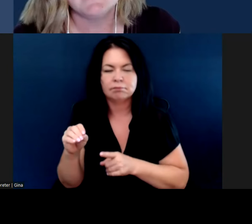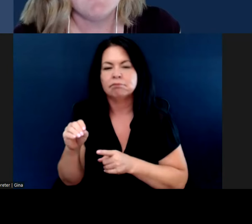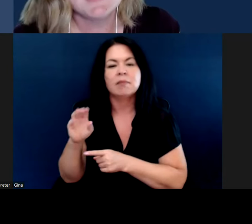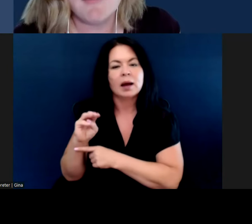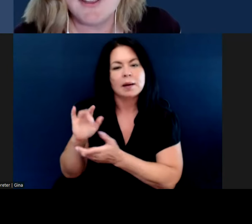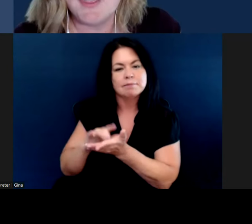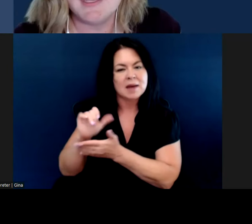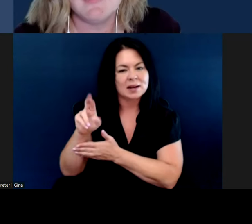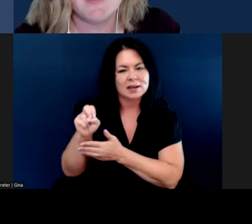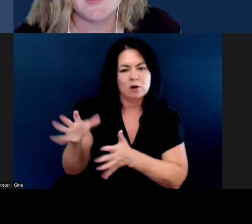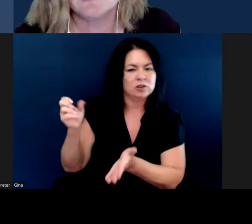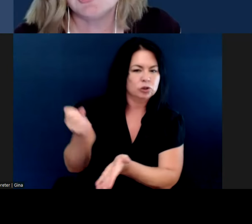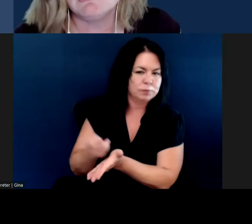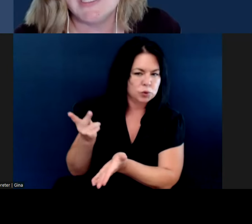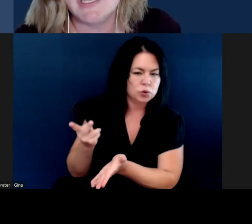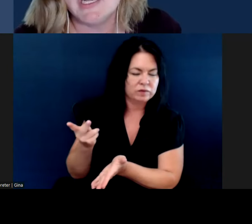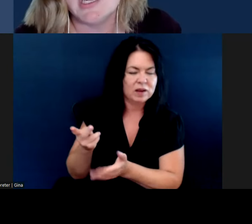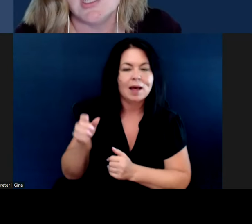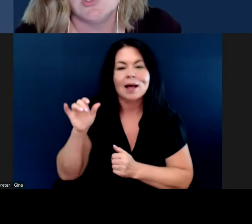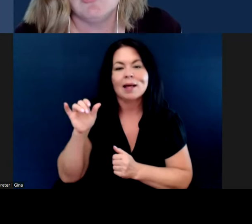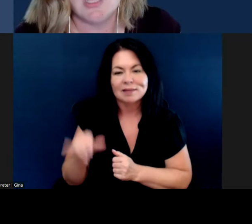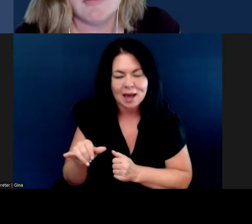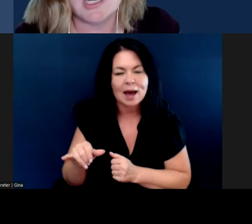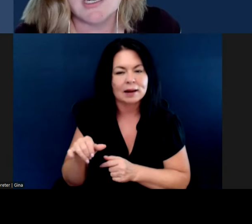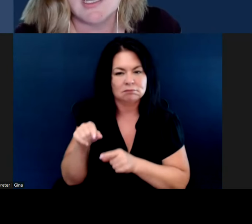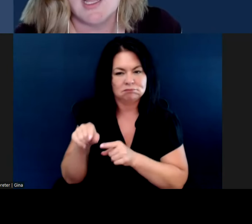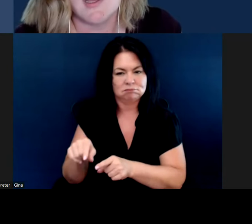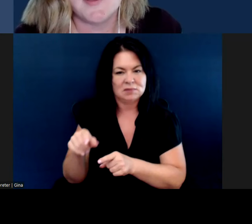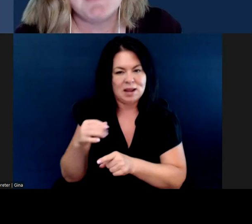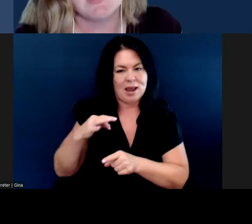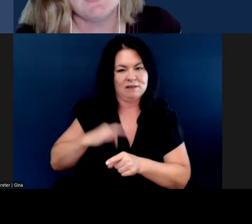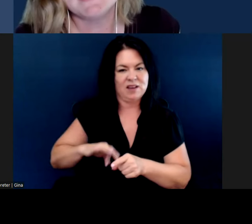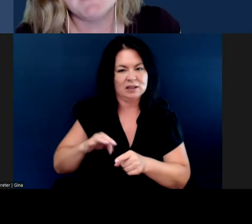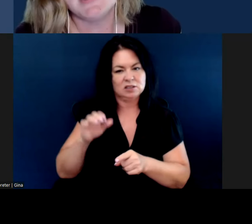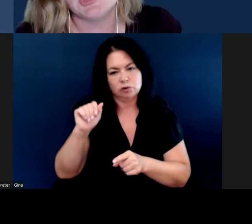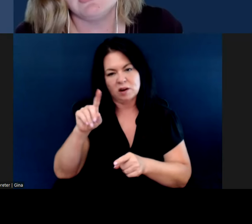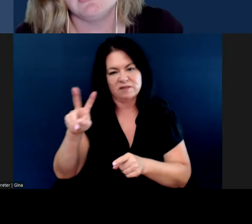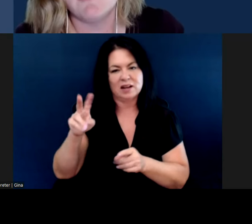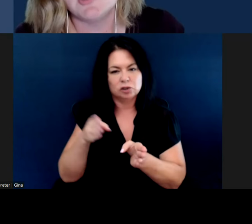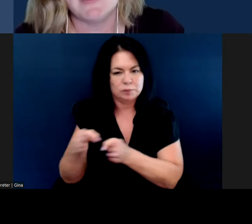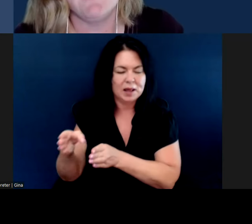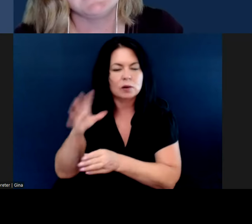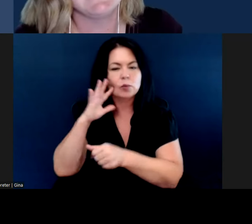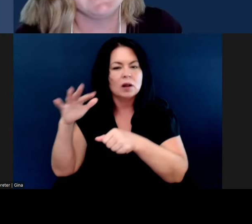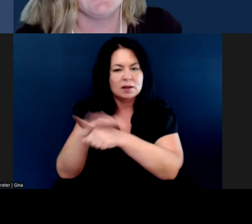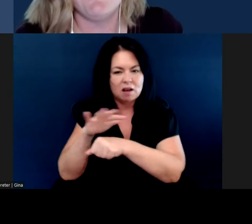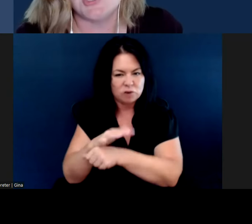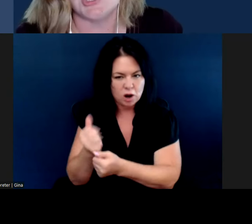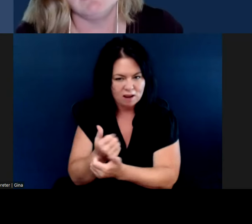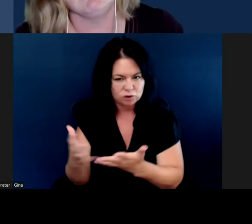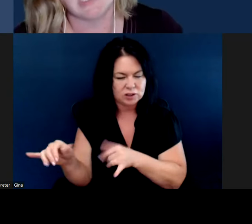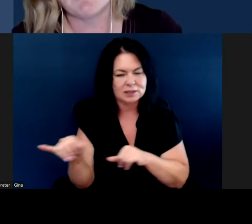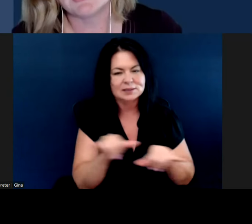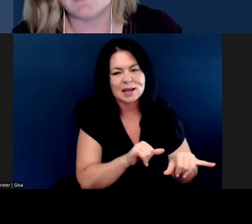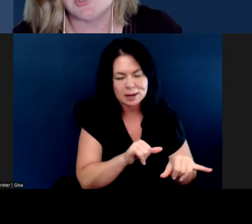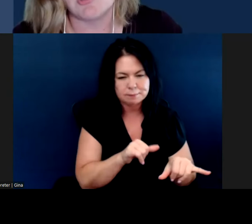and it covers everything that original Medicare would cover, but also has some additional coverage benefits like